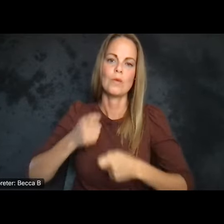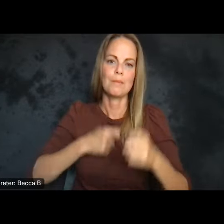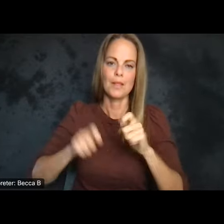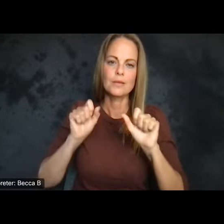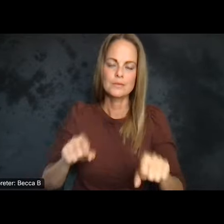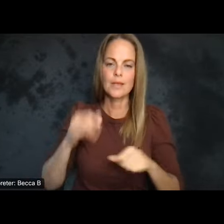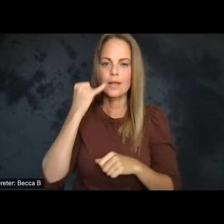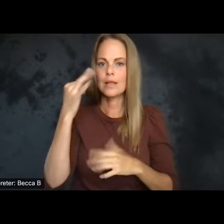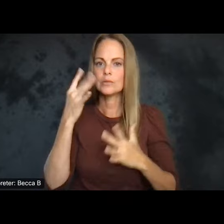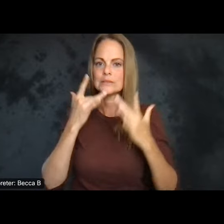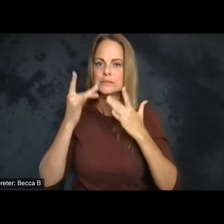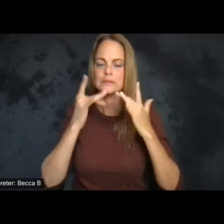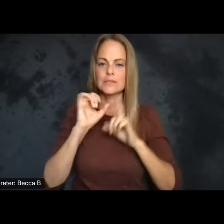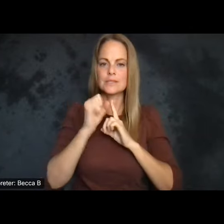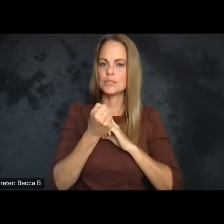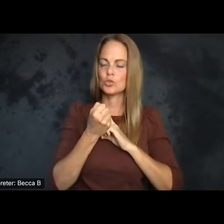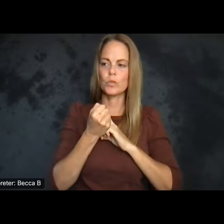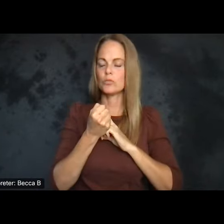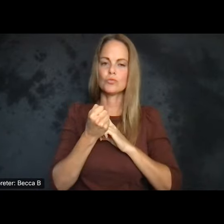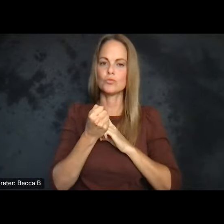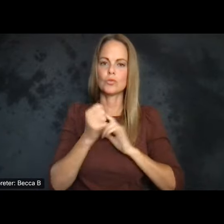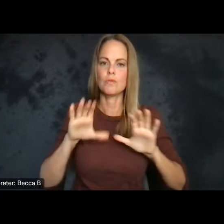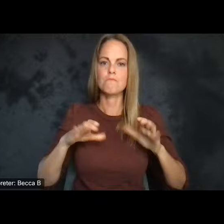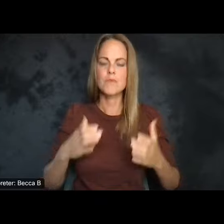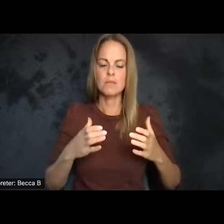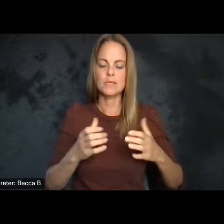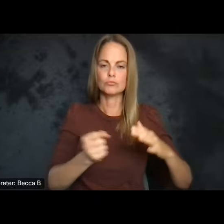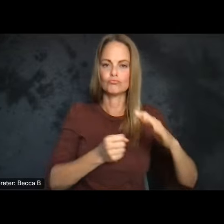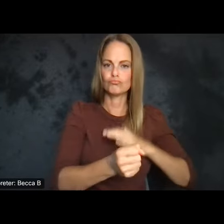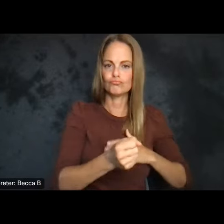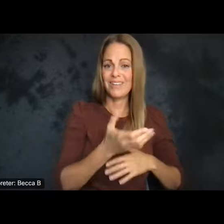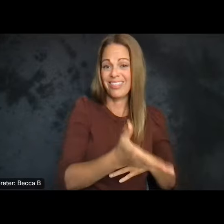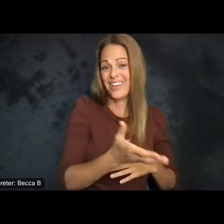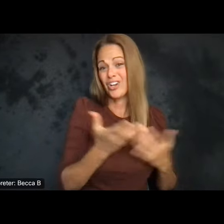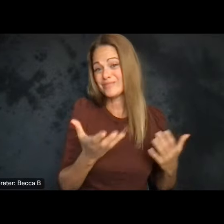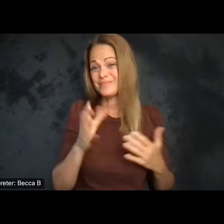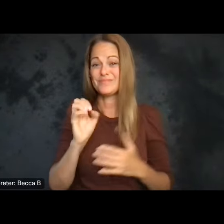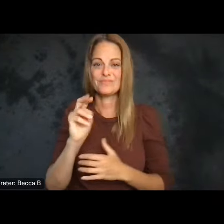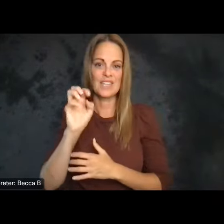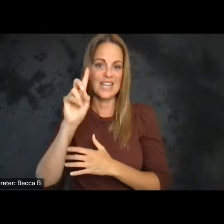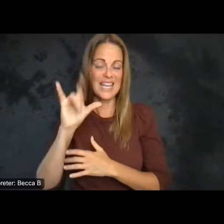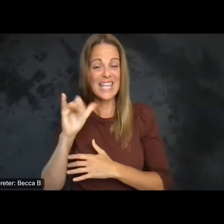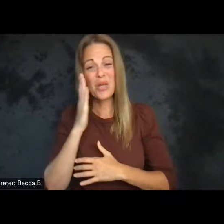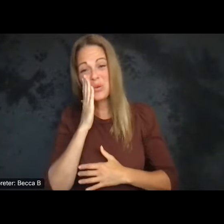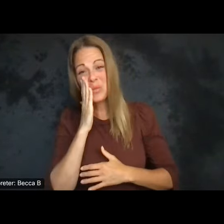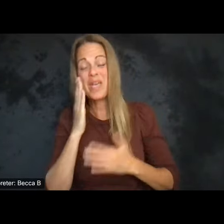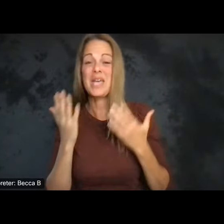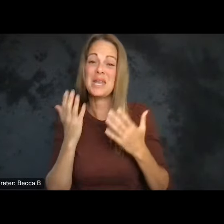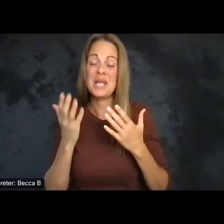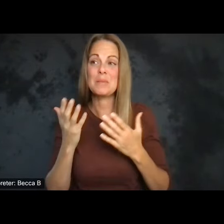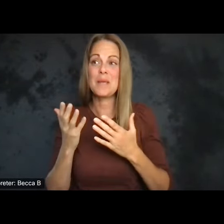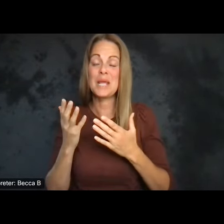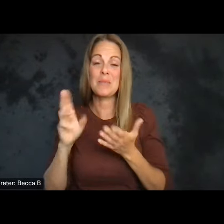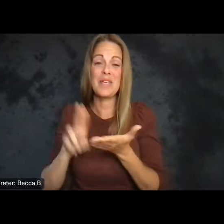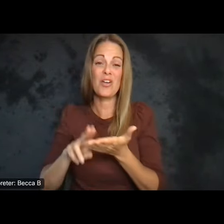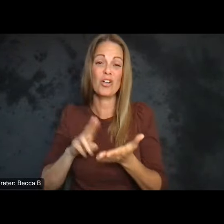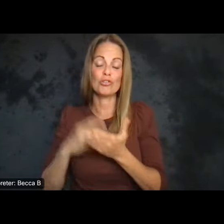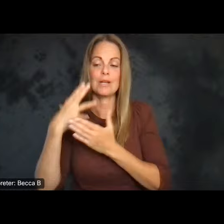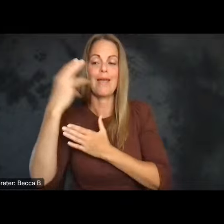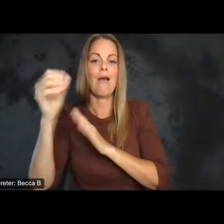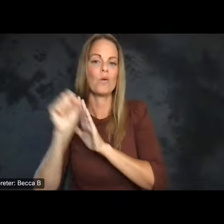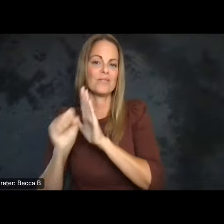not able to house population there, then we are having to look at, not just county beds, but contracting out of state to house residents if we're not able to